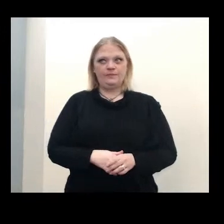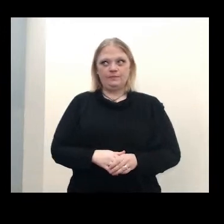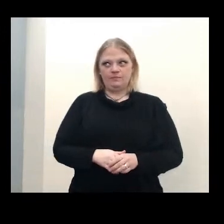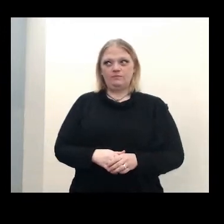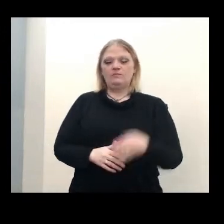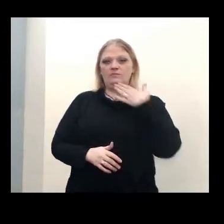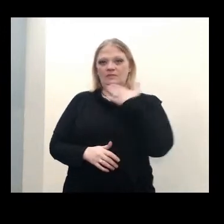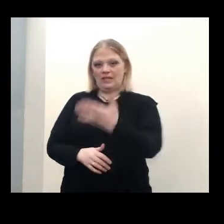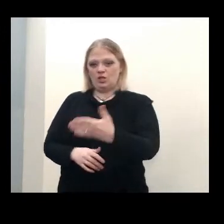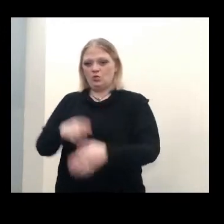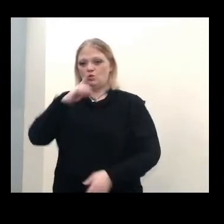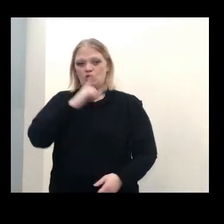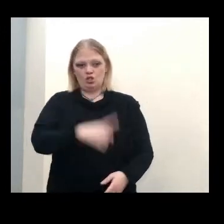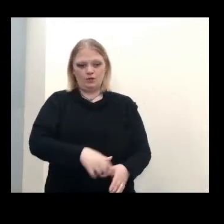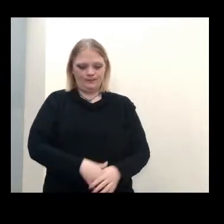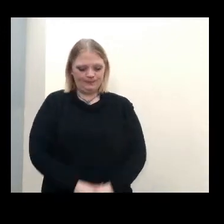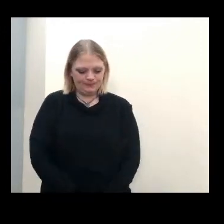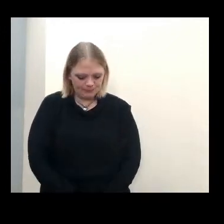Thanks. Sure.